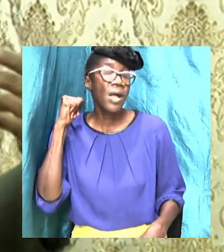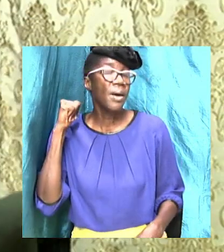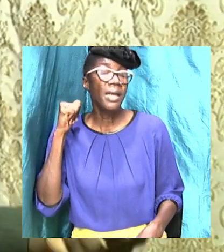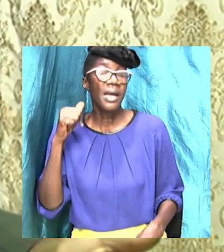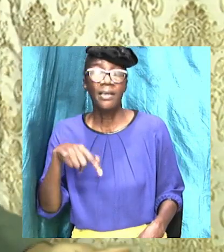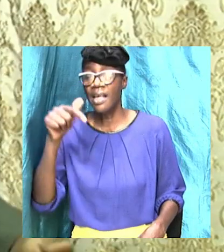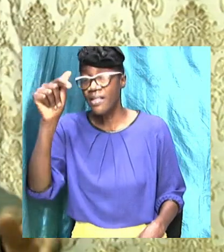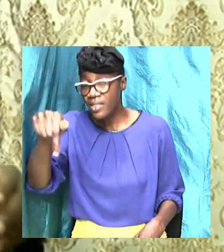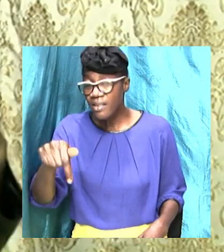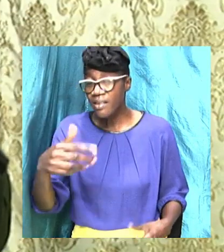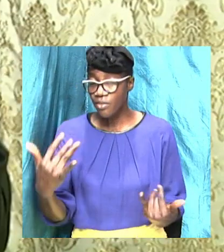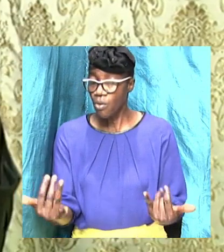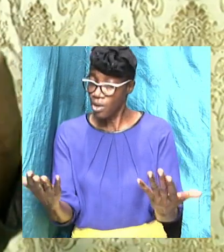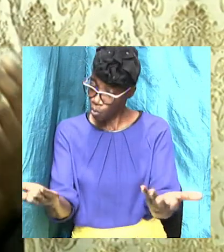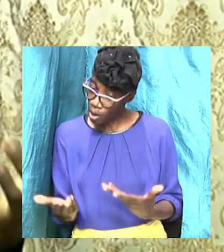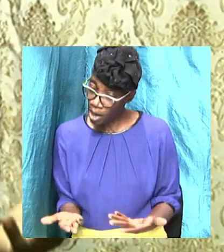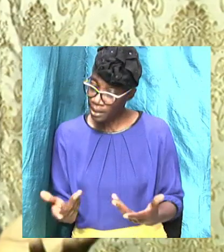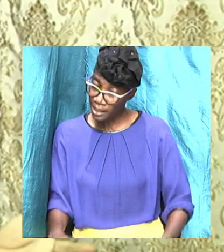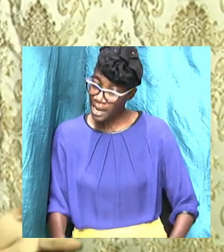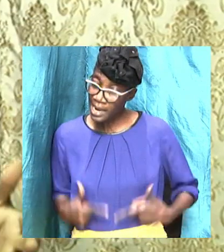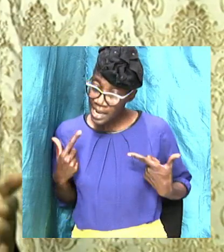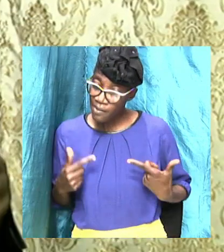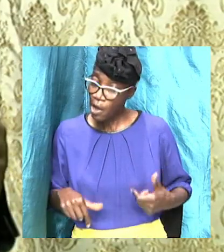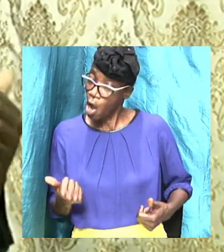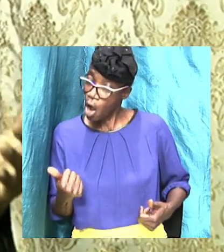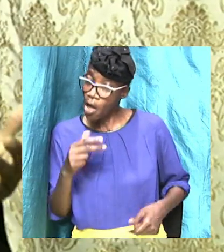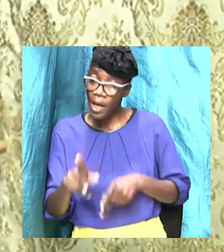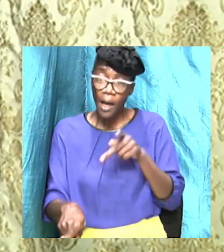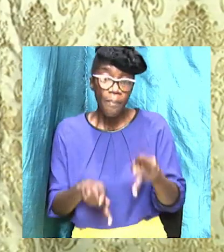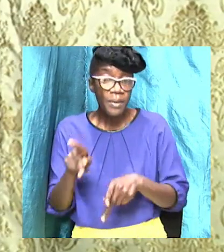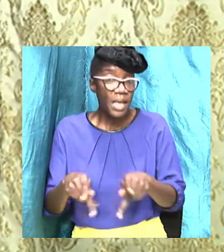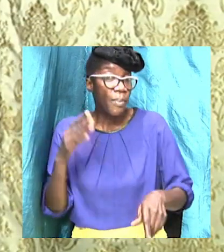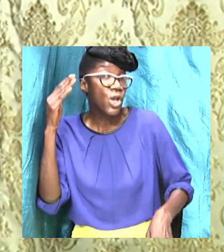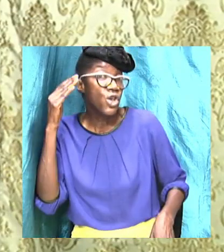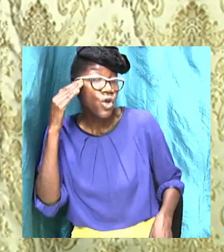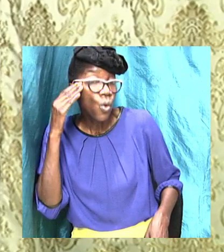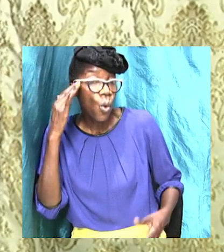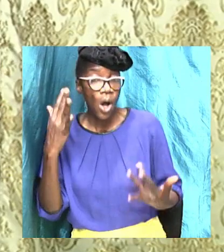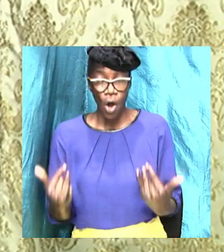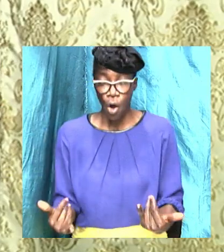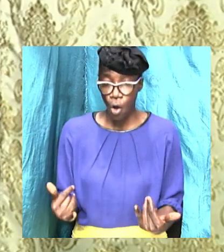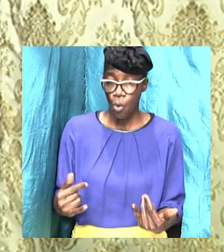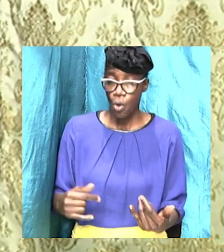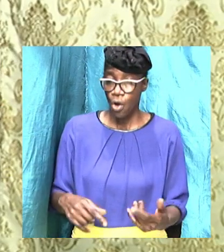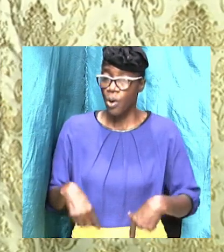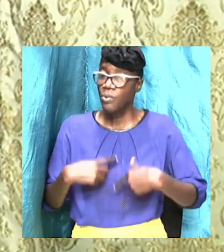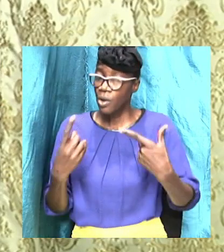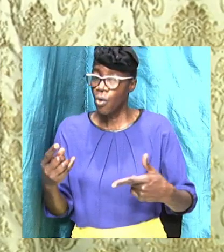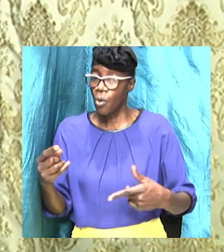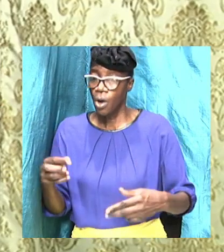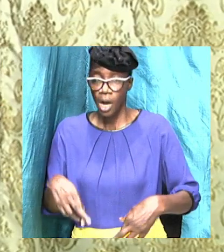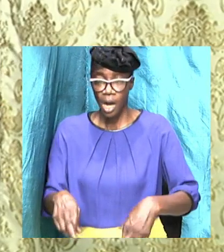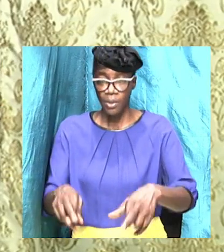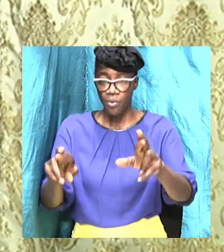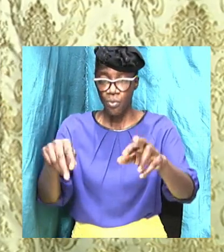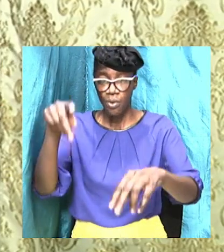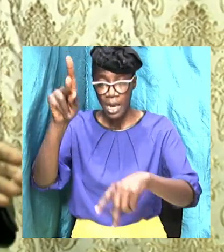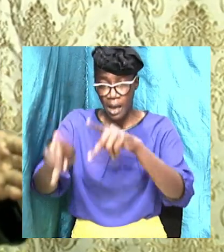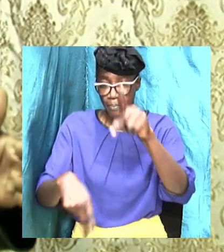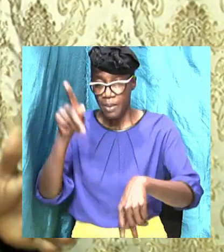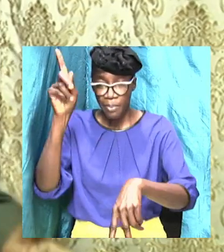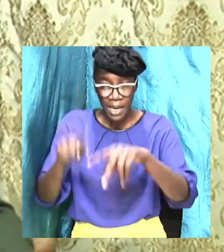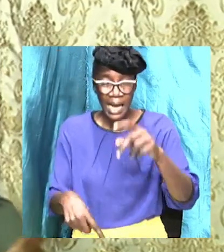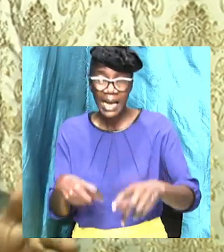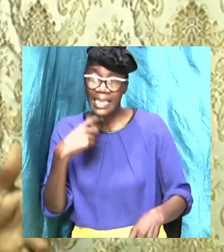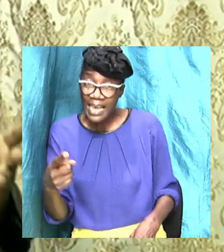is how I want you to live, so that the other people around you can know. How is it that when we go on the road, people cannot tell that